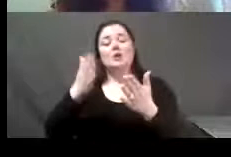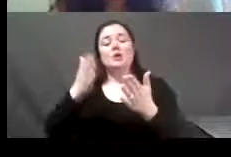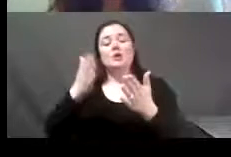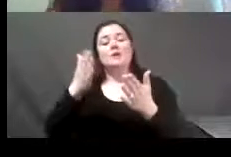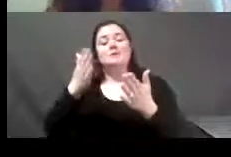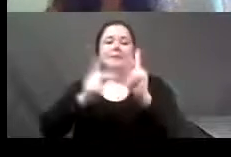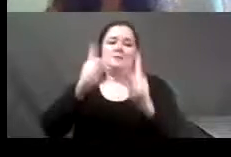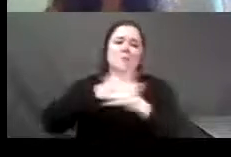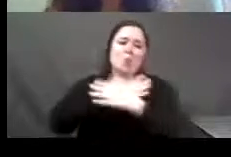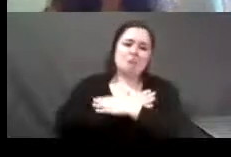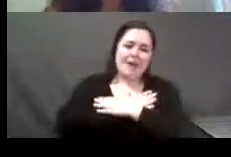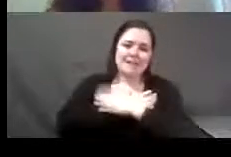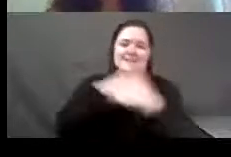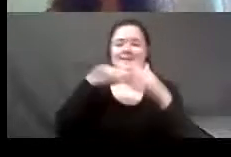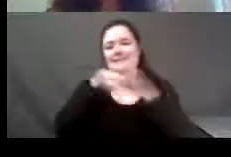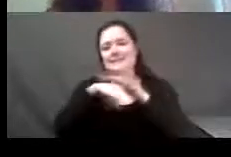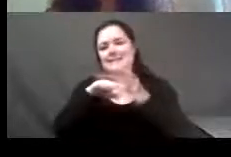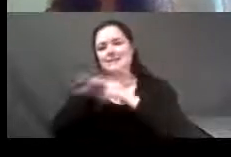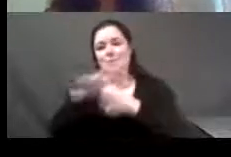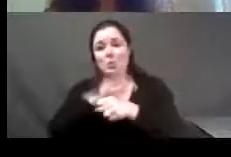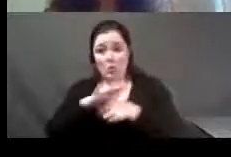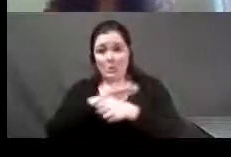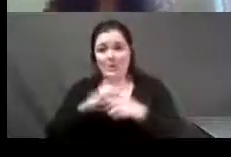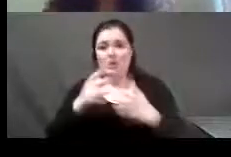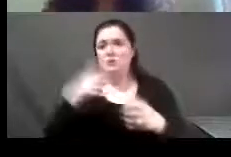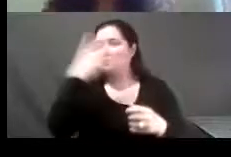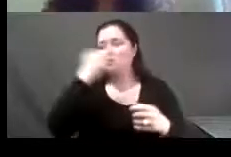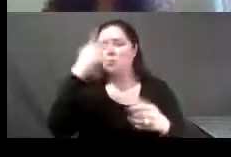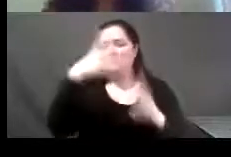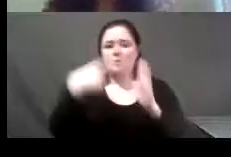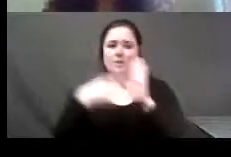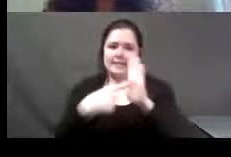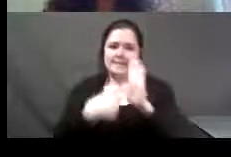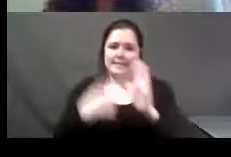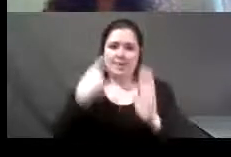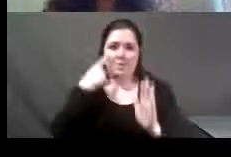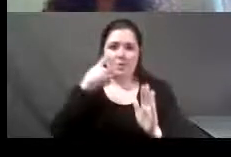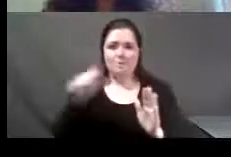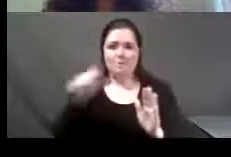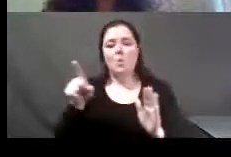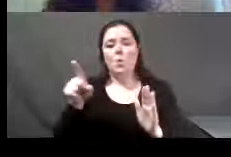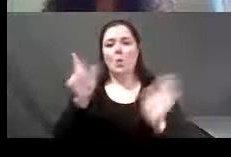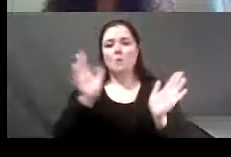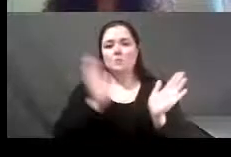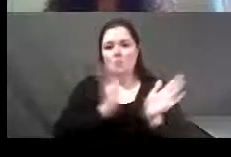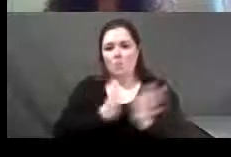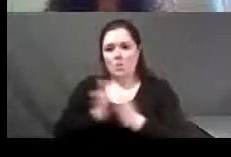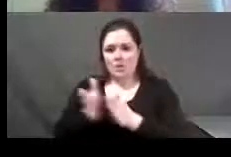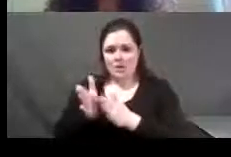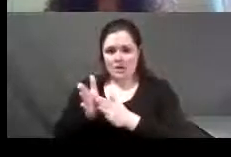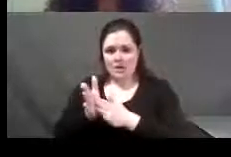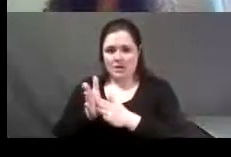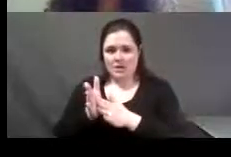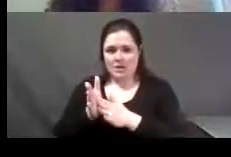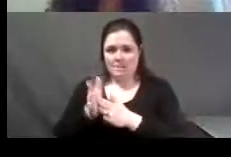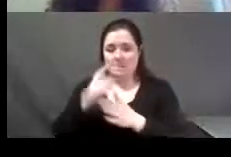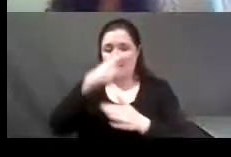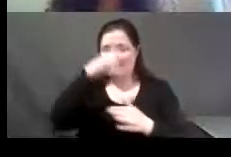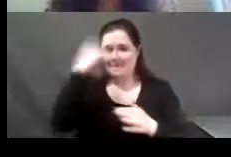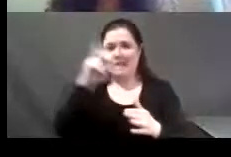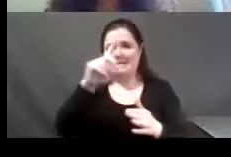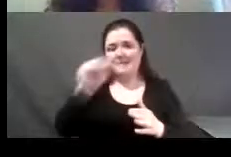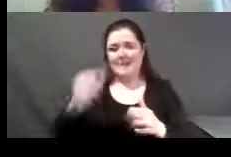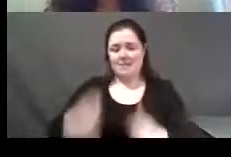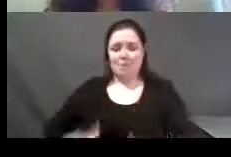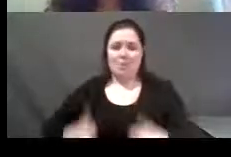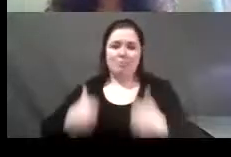locations. I saw a beautiful example for those who are organized in the Black Disabled Lives Matter